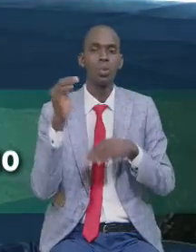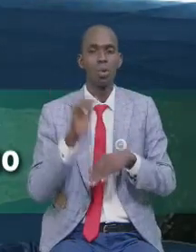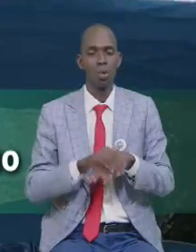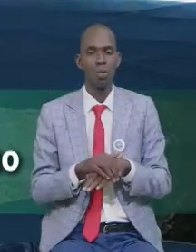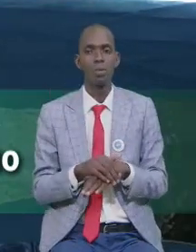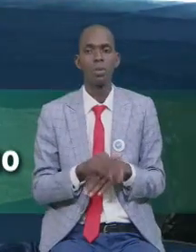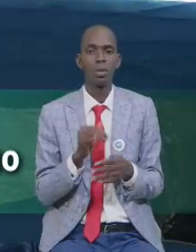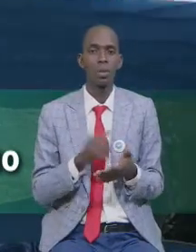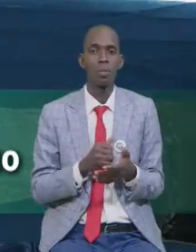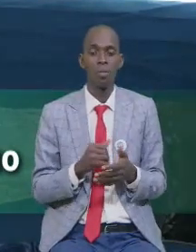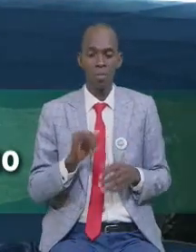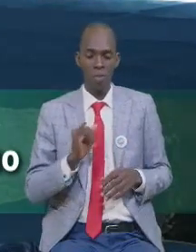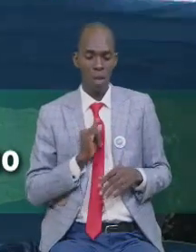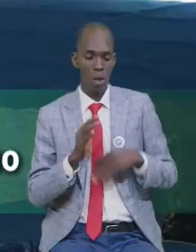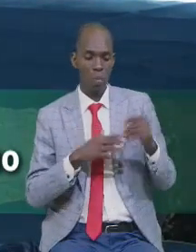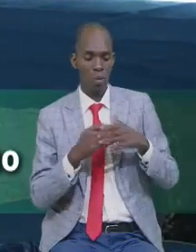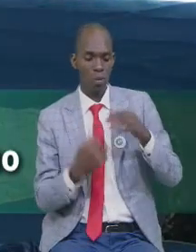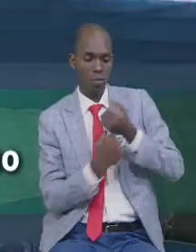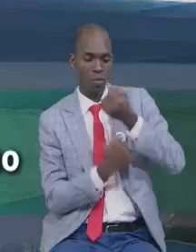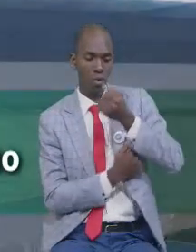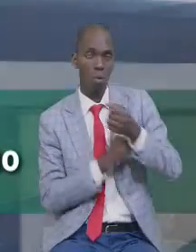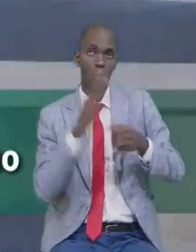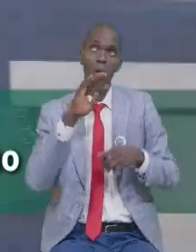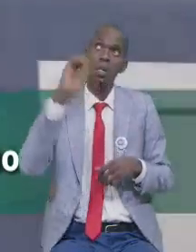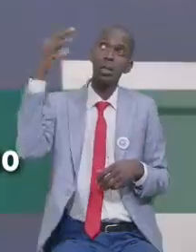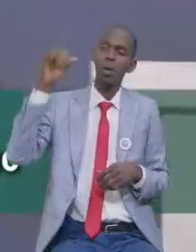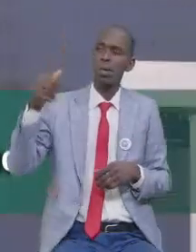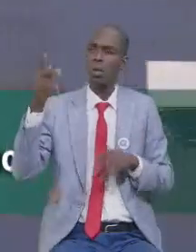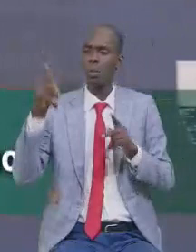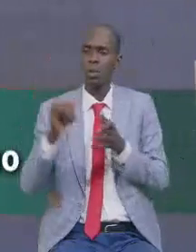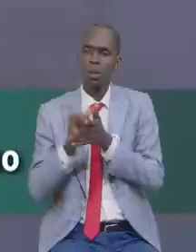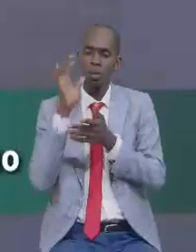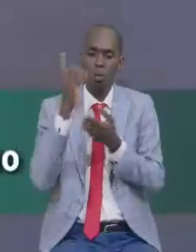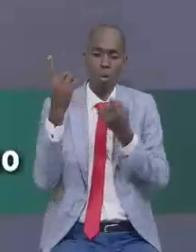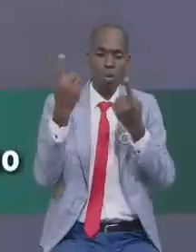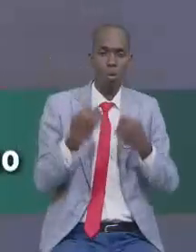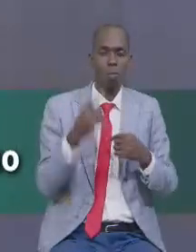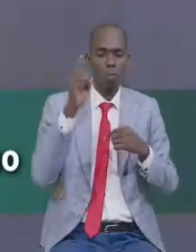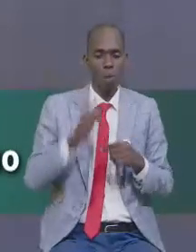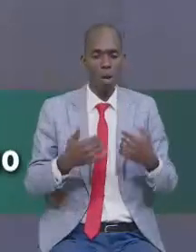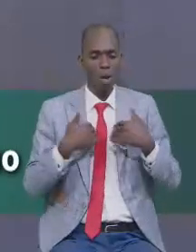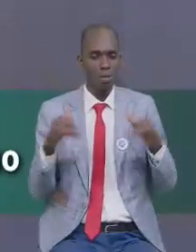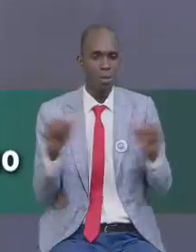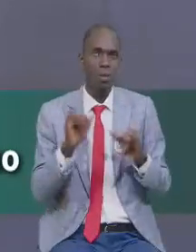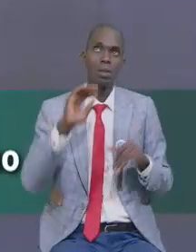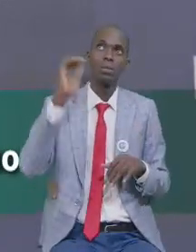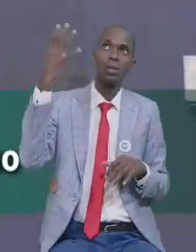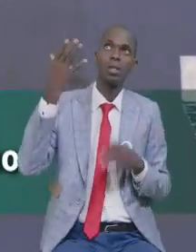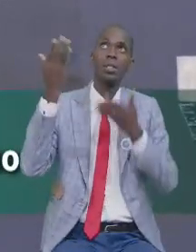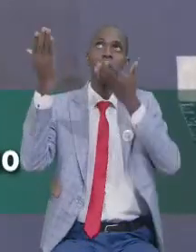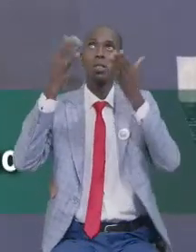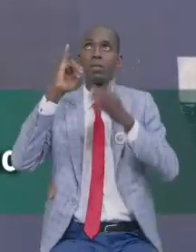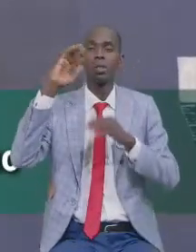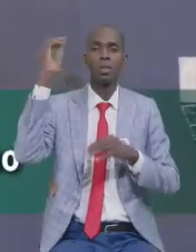I built the foundation by grace. Any other person that is going to come, he must have the same grace, serving grace. He must have